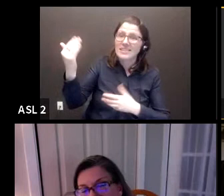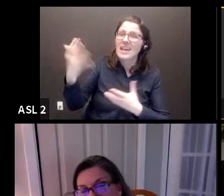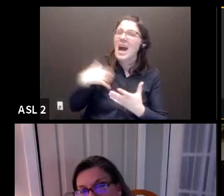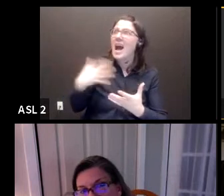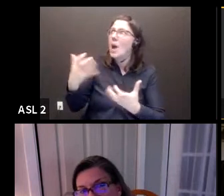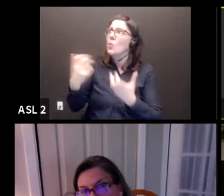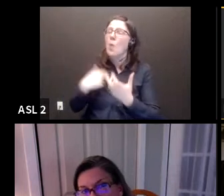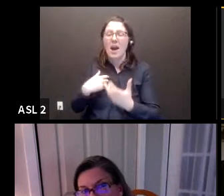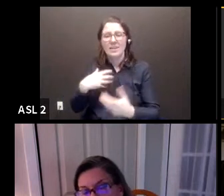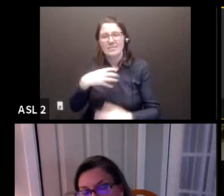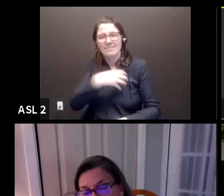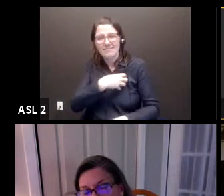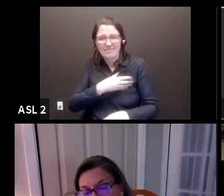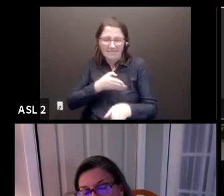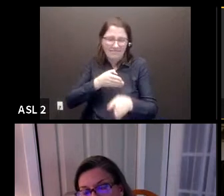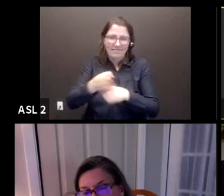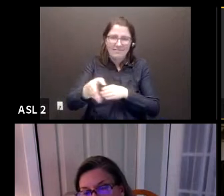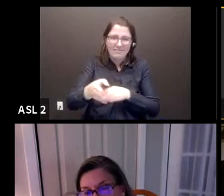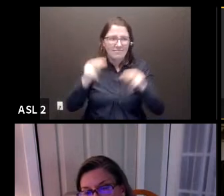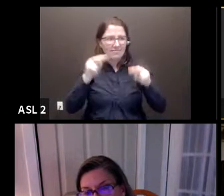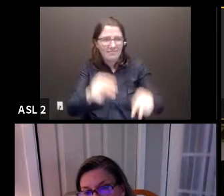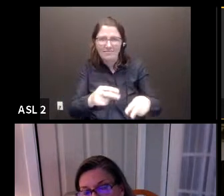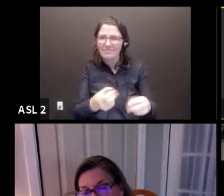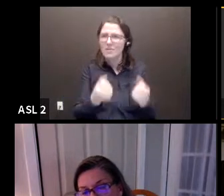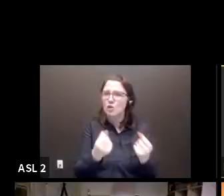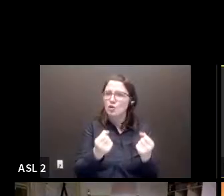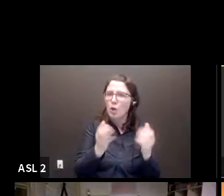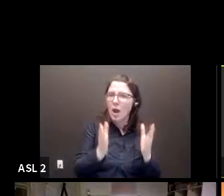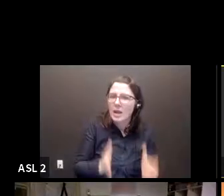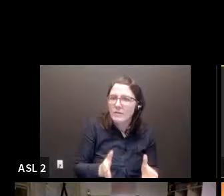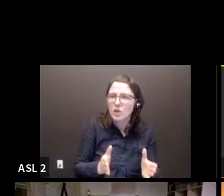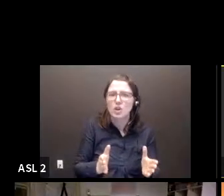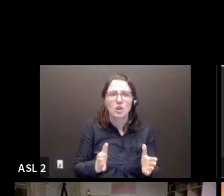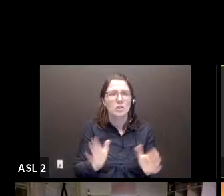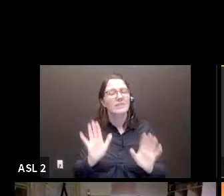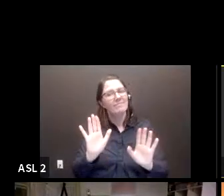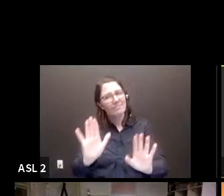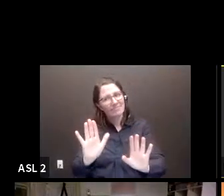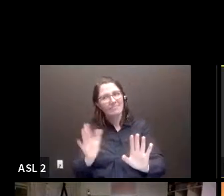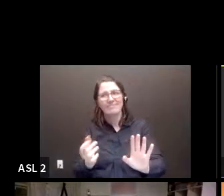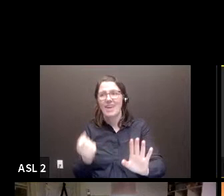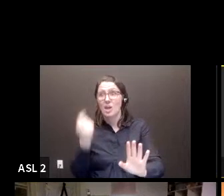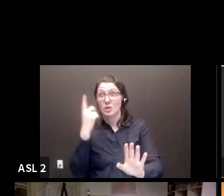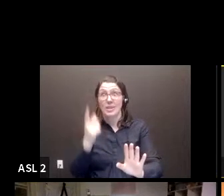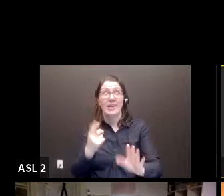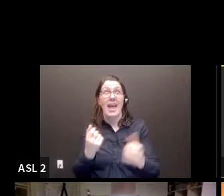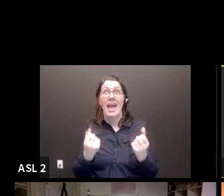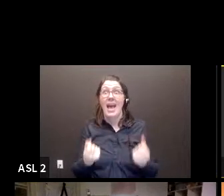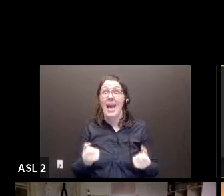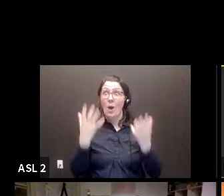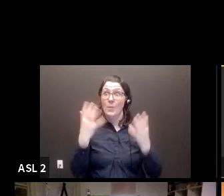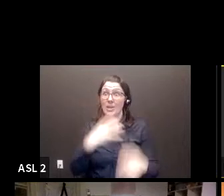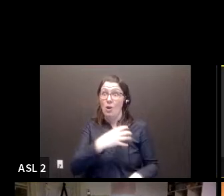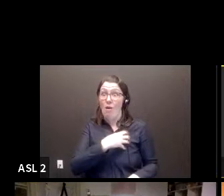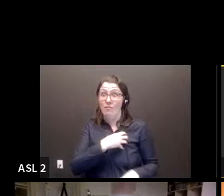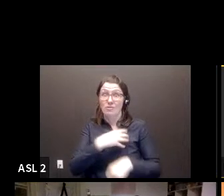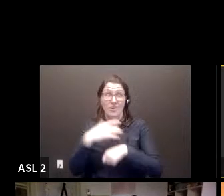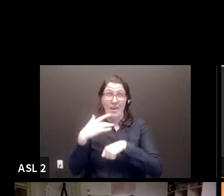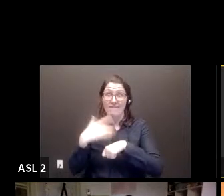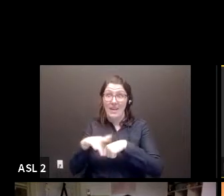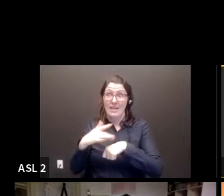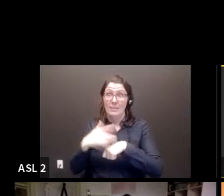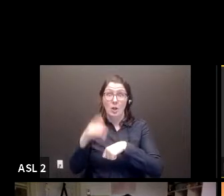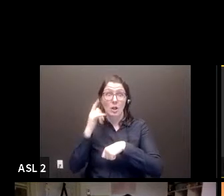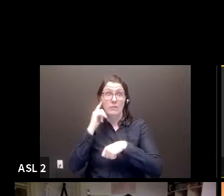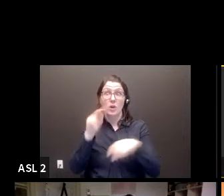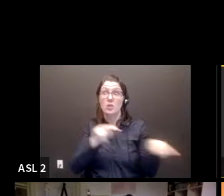traffic enforcement for dedicated traffic officers just understand that the actual number at any given time for that is around seven